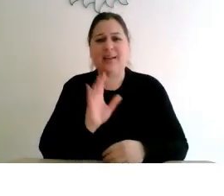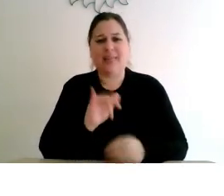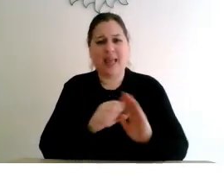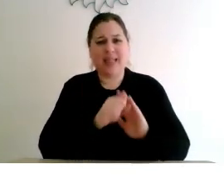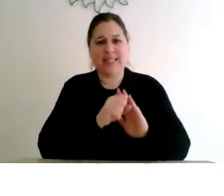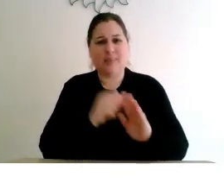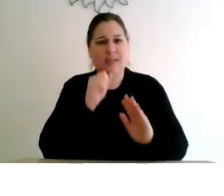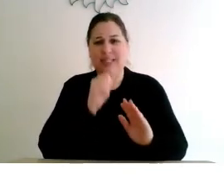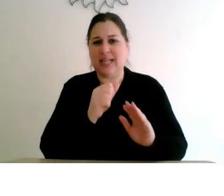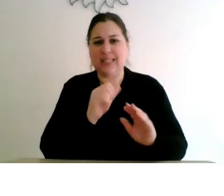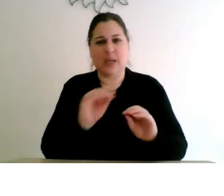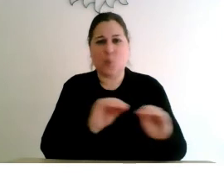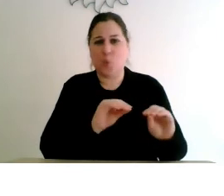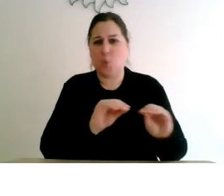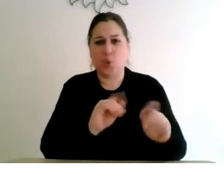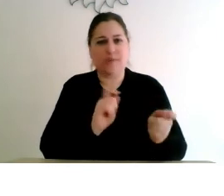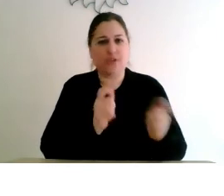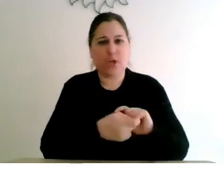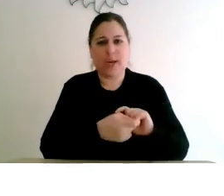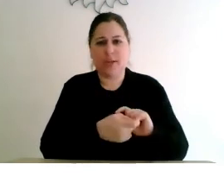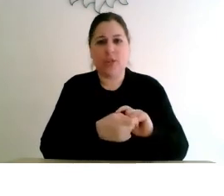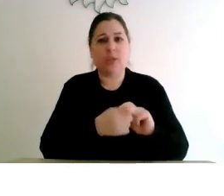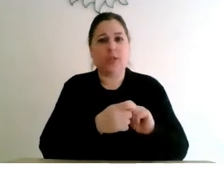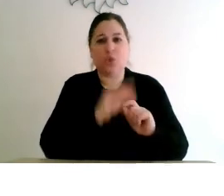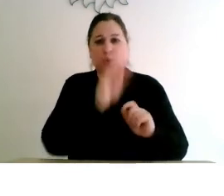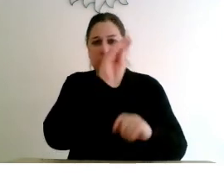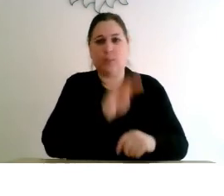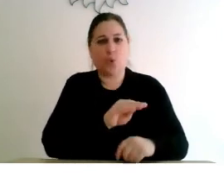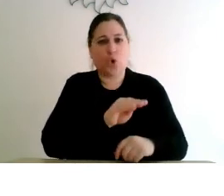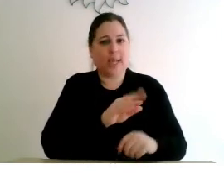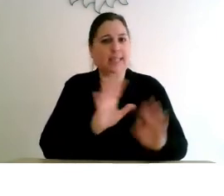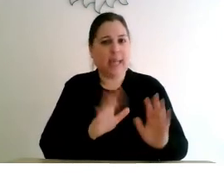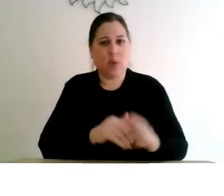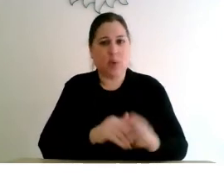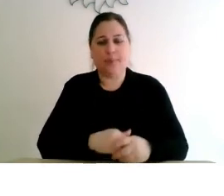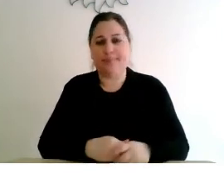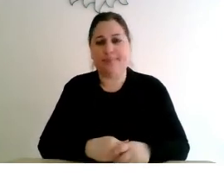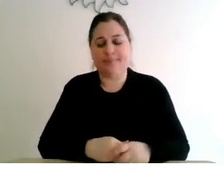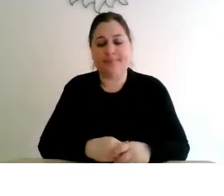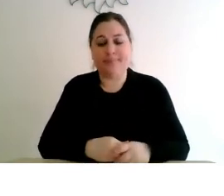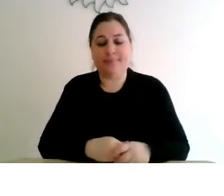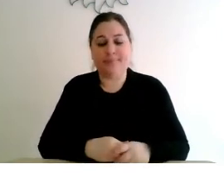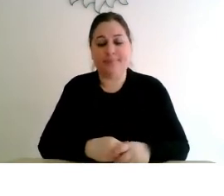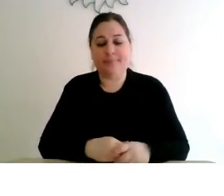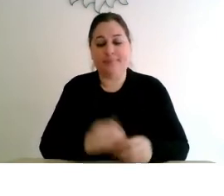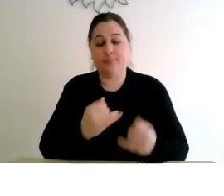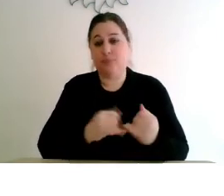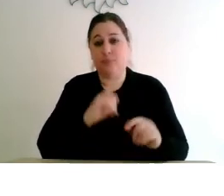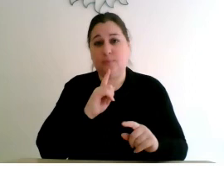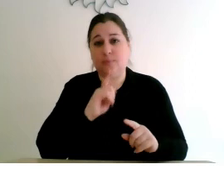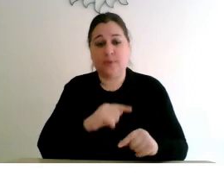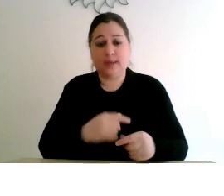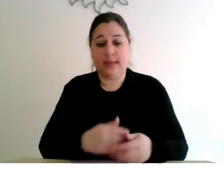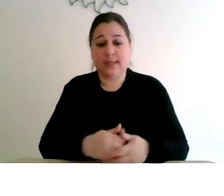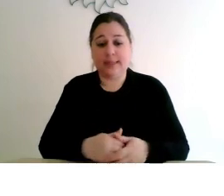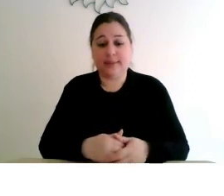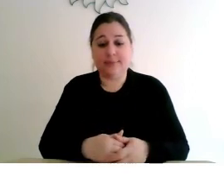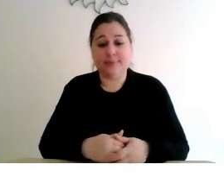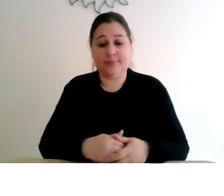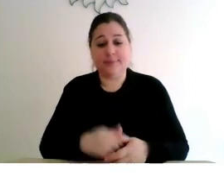same exact symbol. Divided by 8, divided by 8. X is less than or equal to 4.